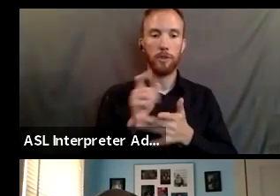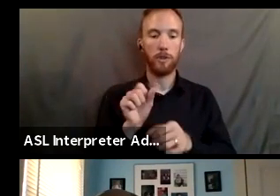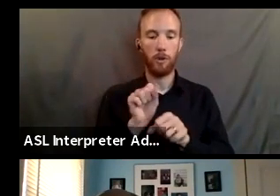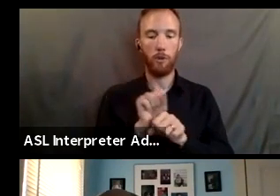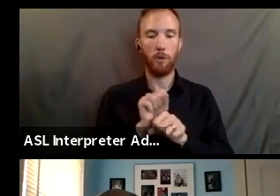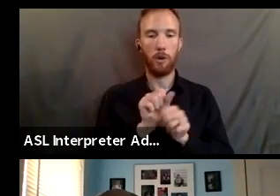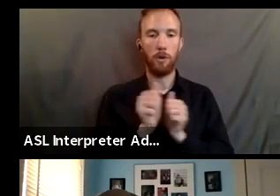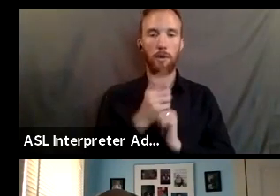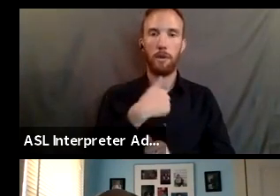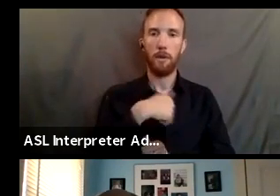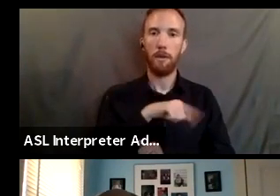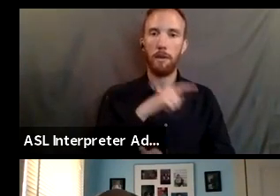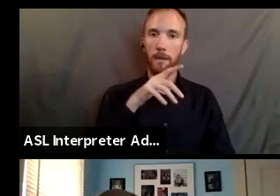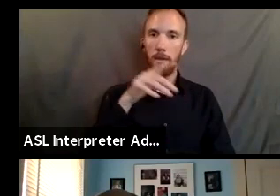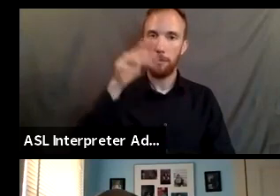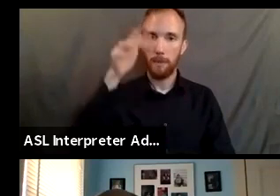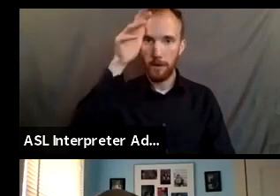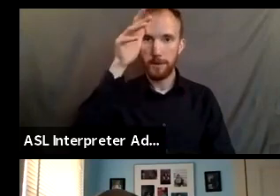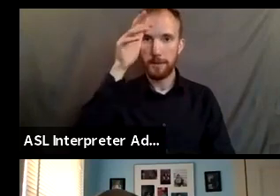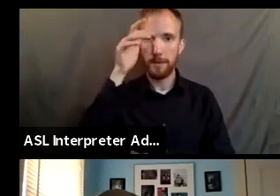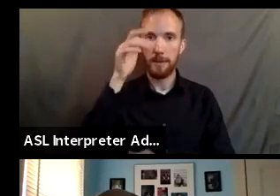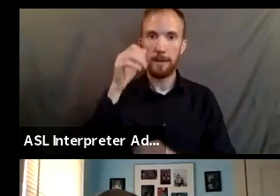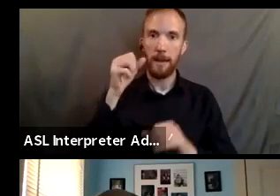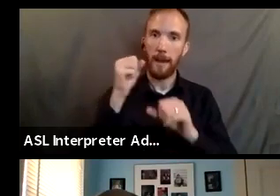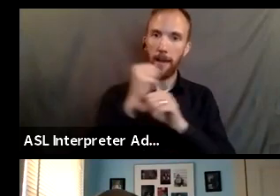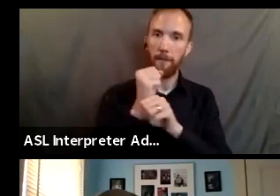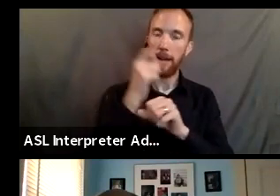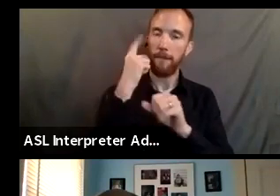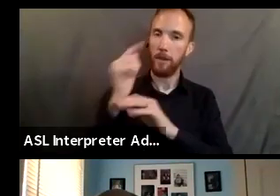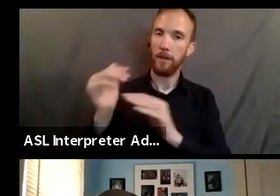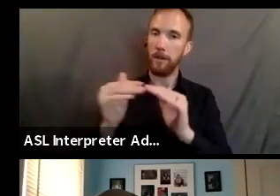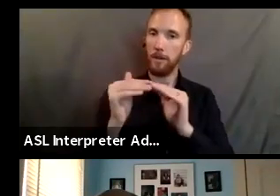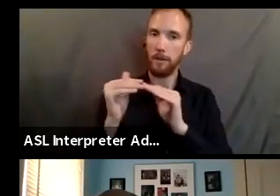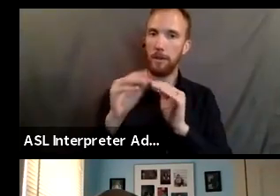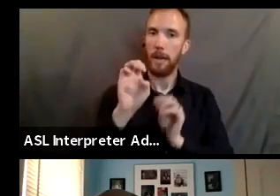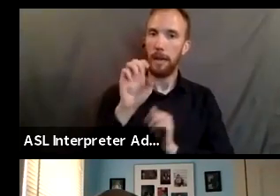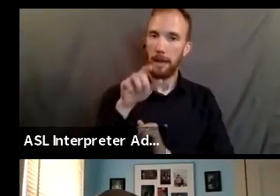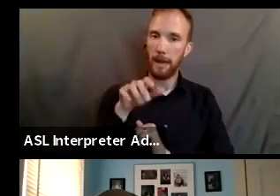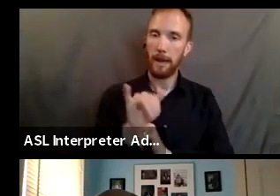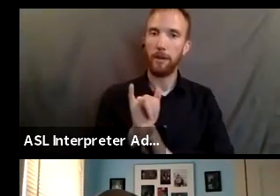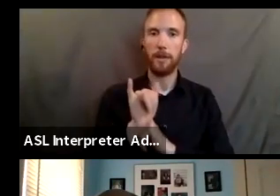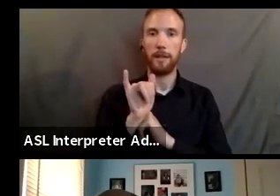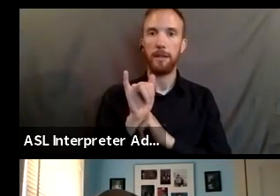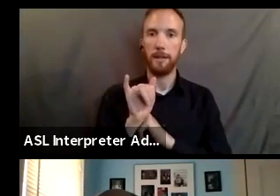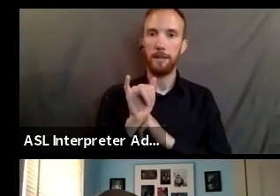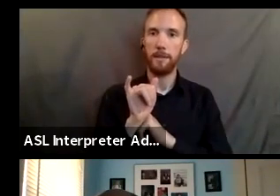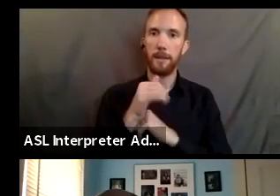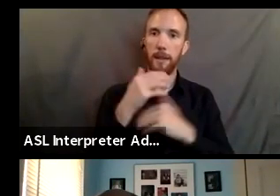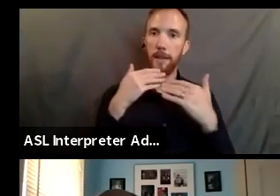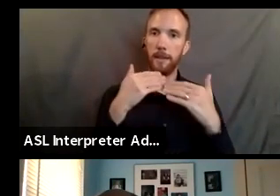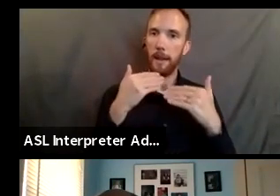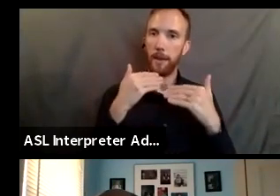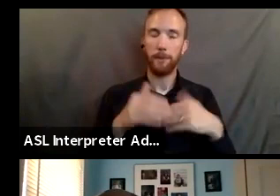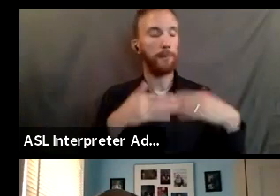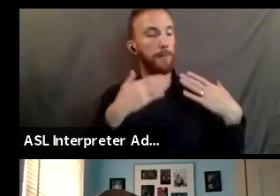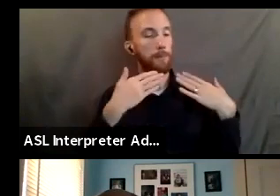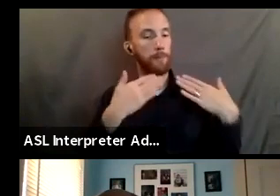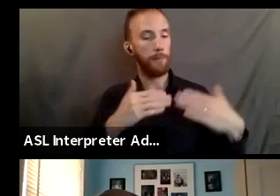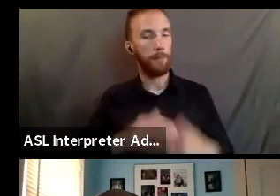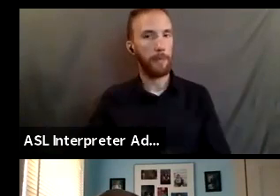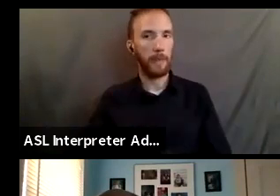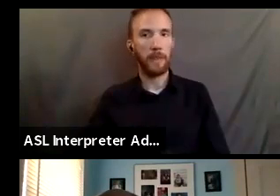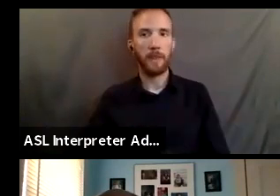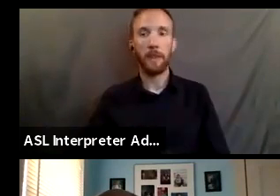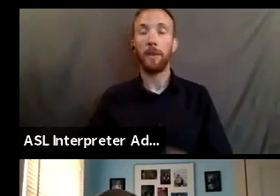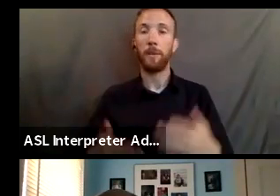and to follow up to find equity in a resolution based on the community needs thank you and our next